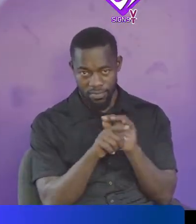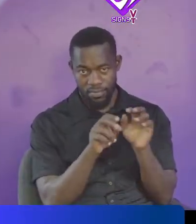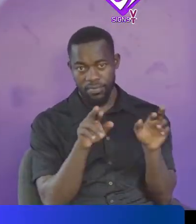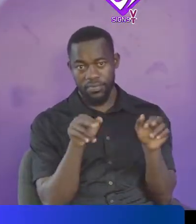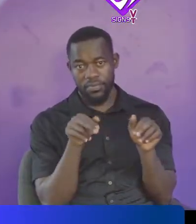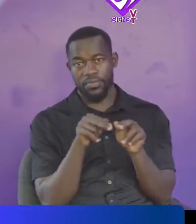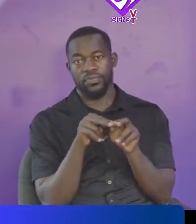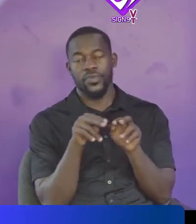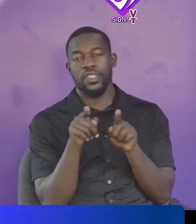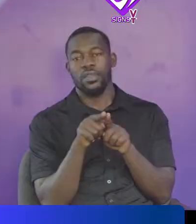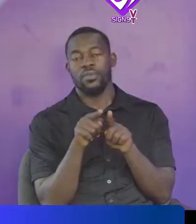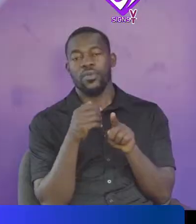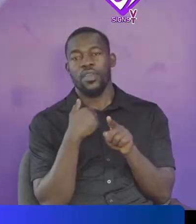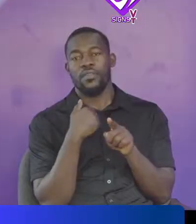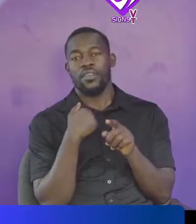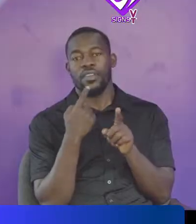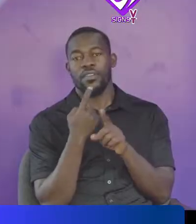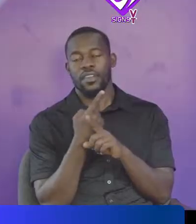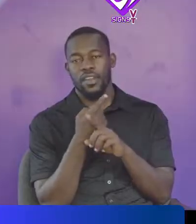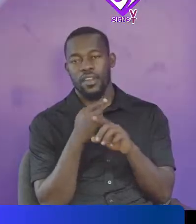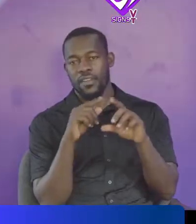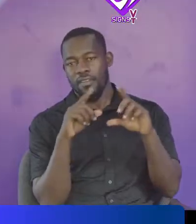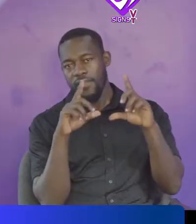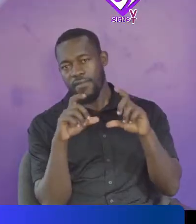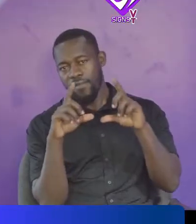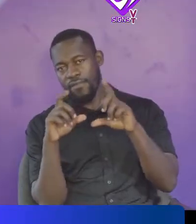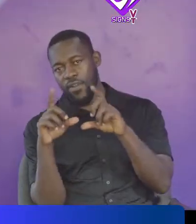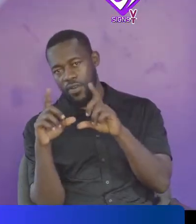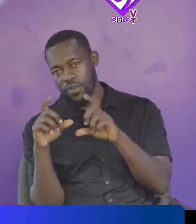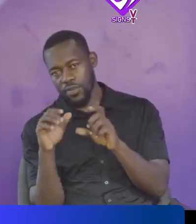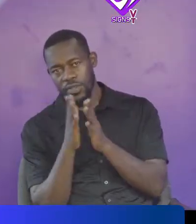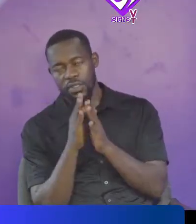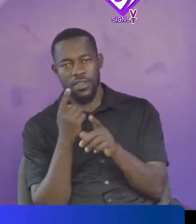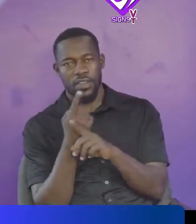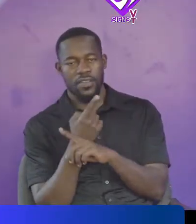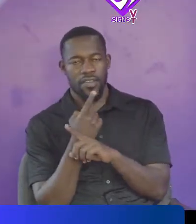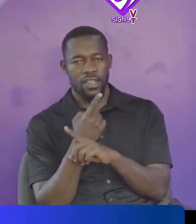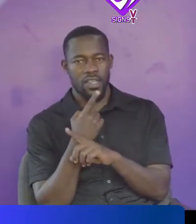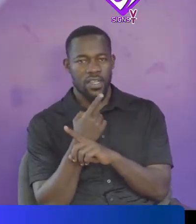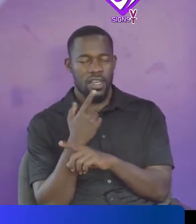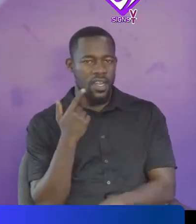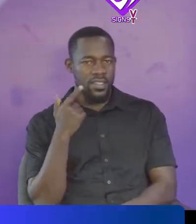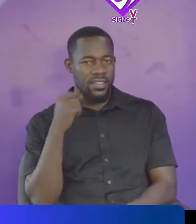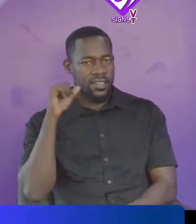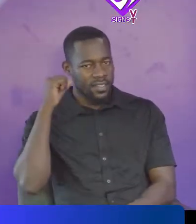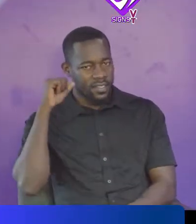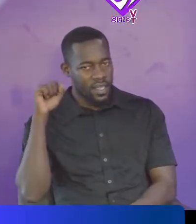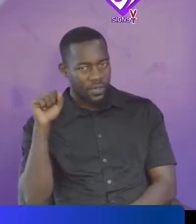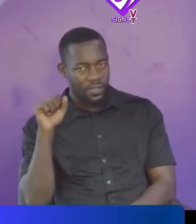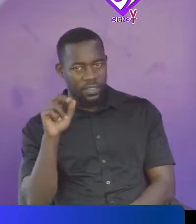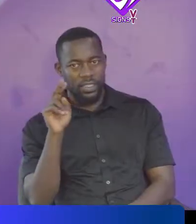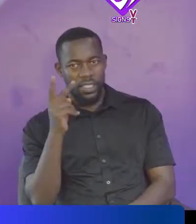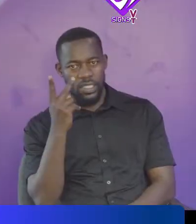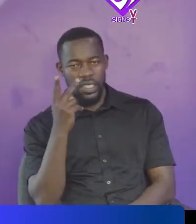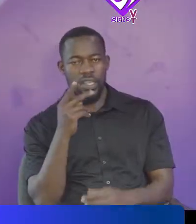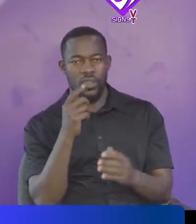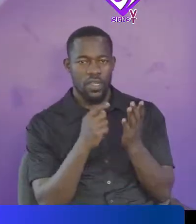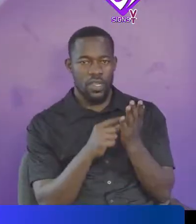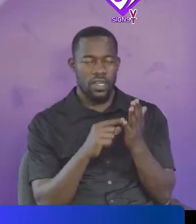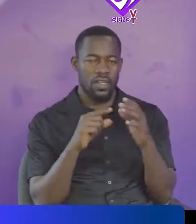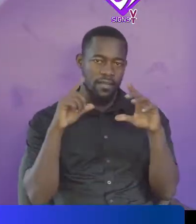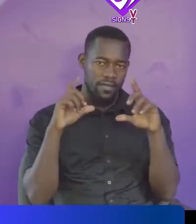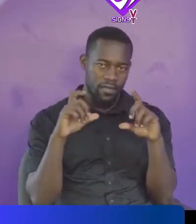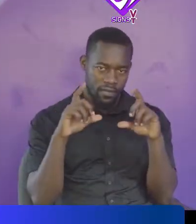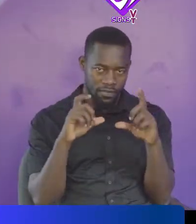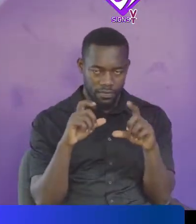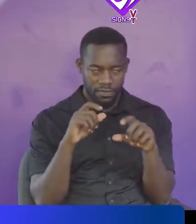a collection of photos at the audiovisual. Very old Asian photos, the Kenya-Uganda Railway photos, when the